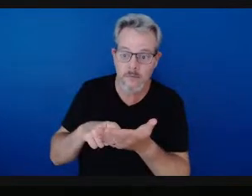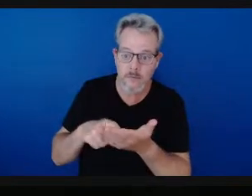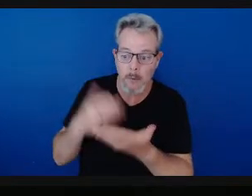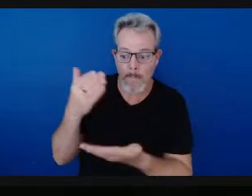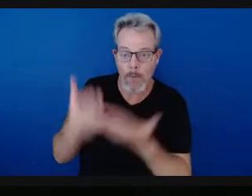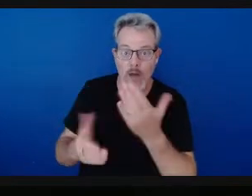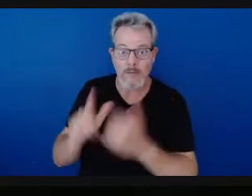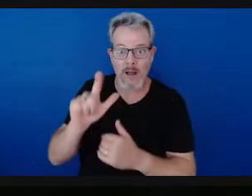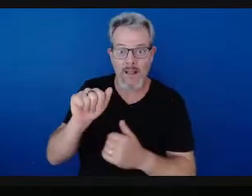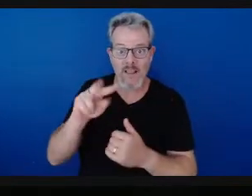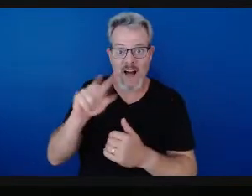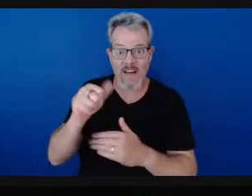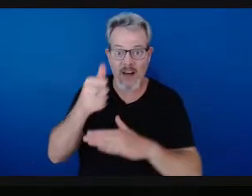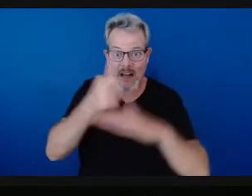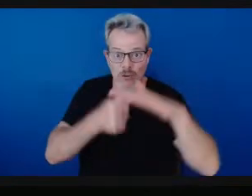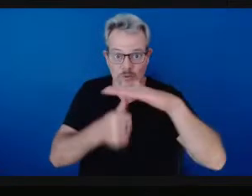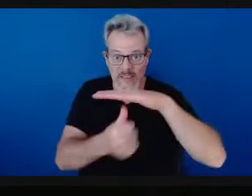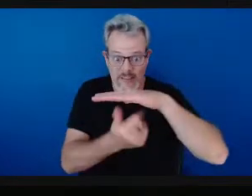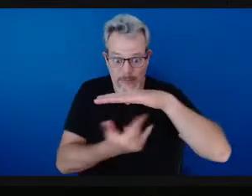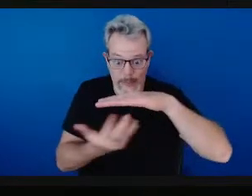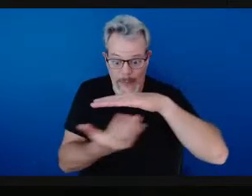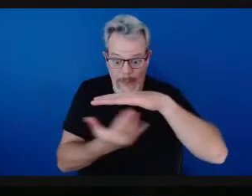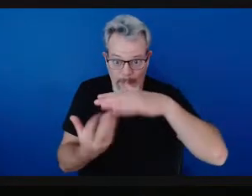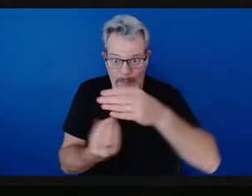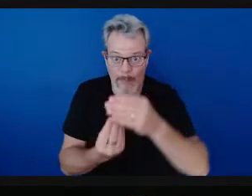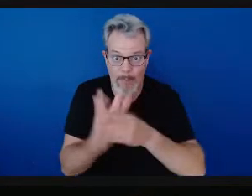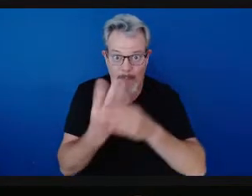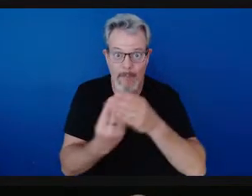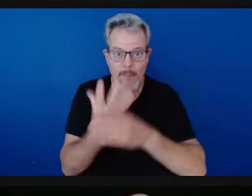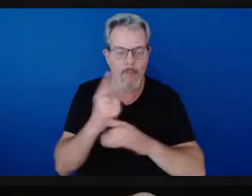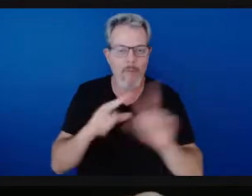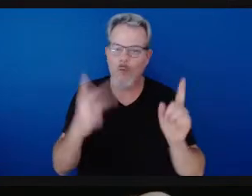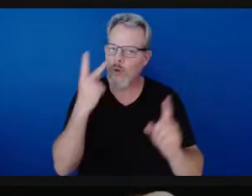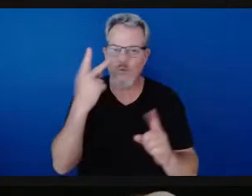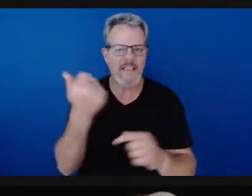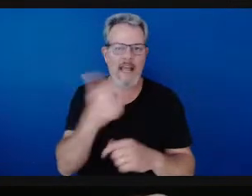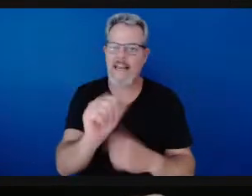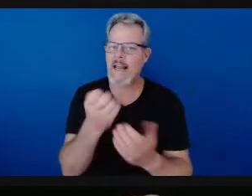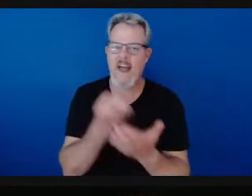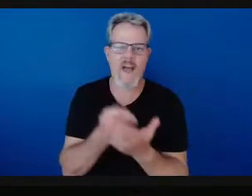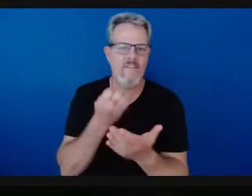below this crust and raising it upwards? We don't see evidence for that recently right now.